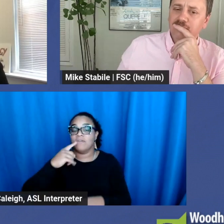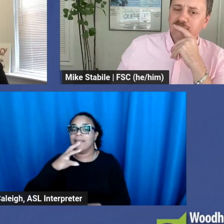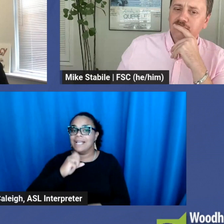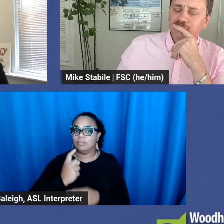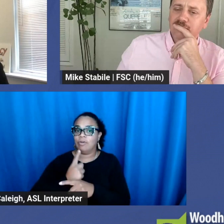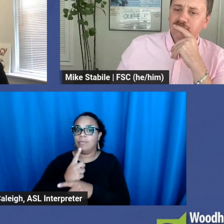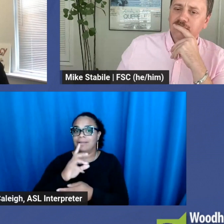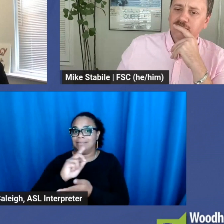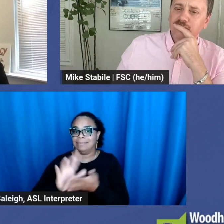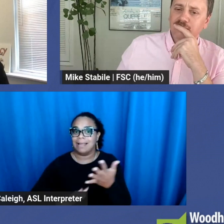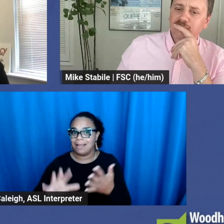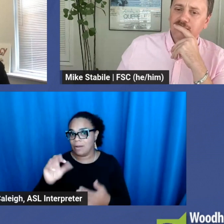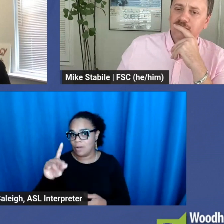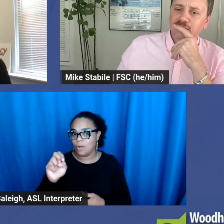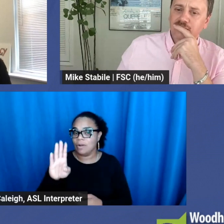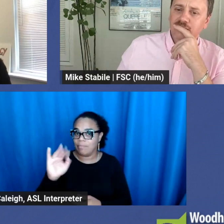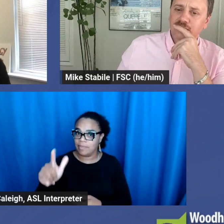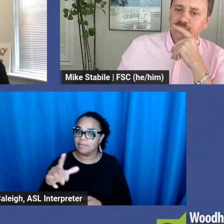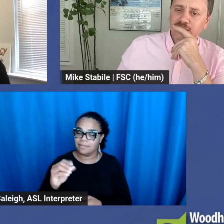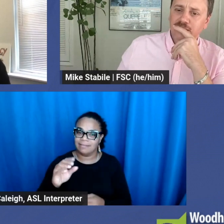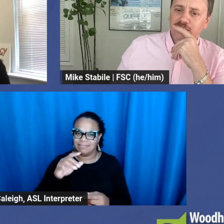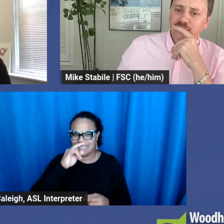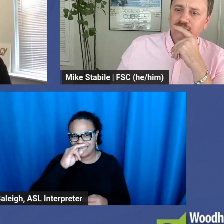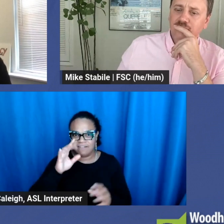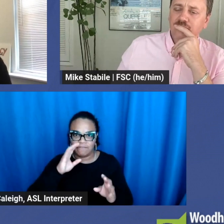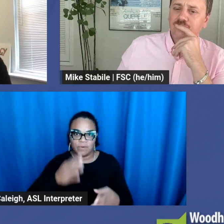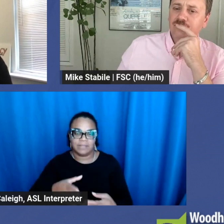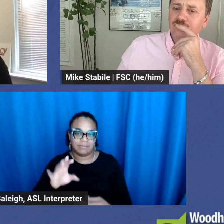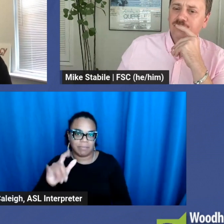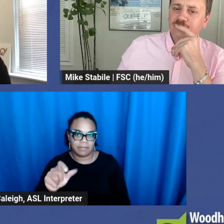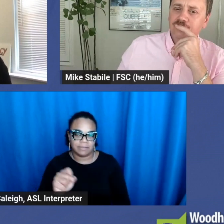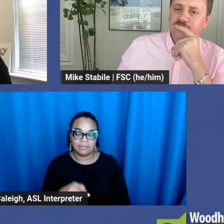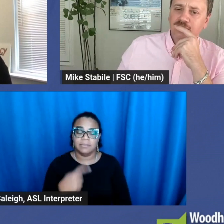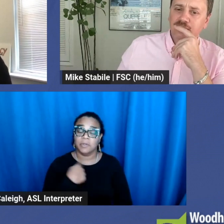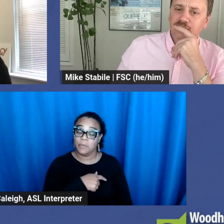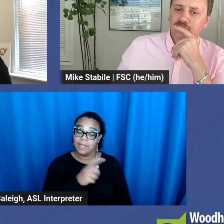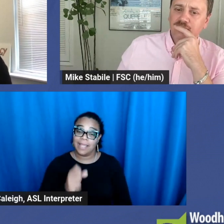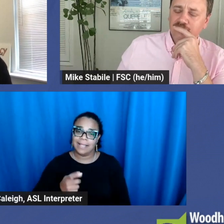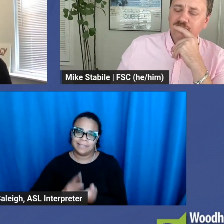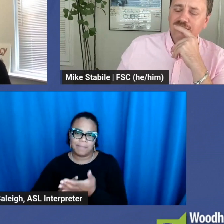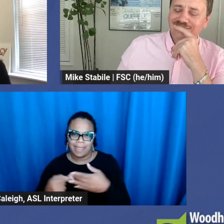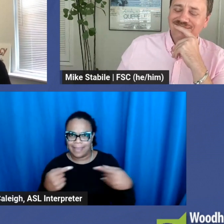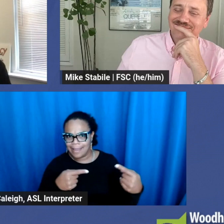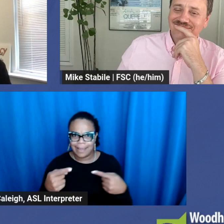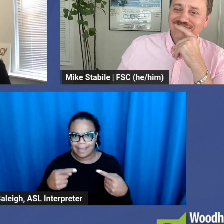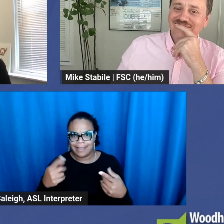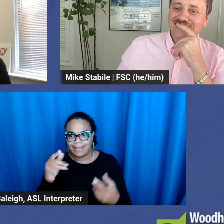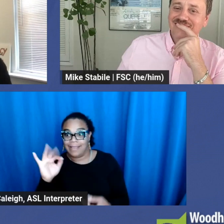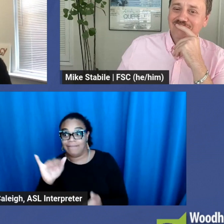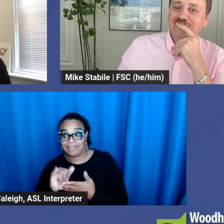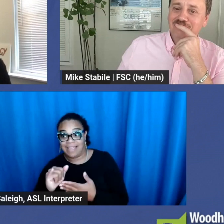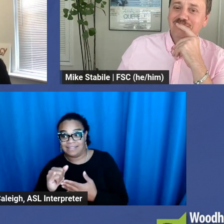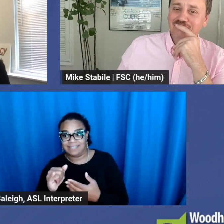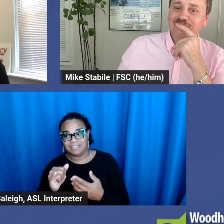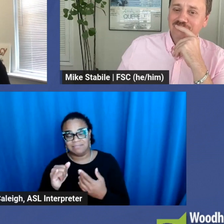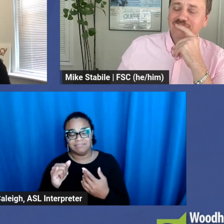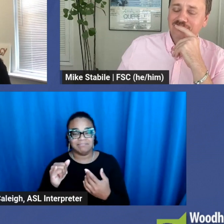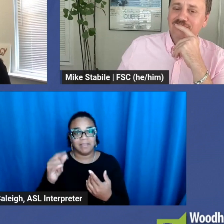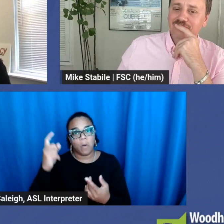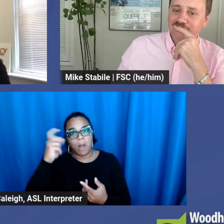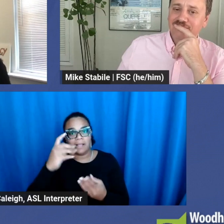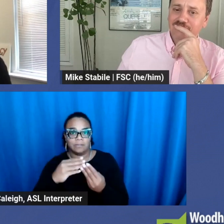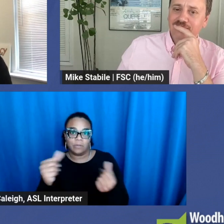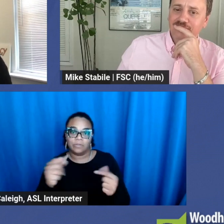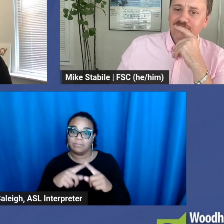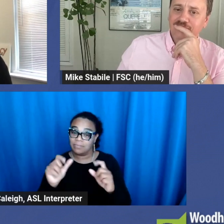and other kids focused bills out there. And we can debate the wisdom of that as a particular solution, but that is something that could be